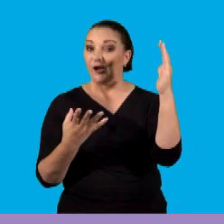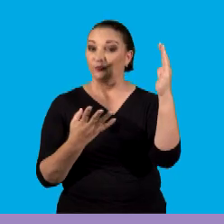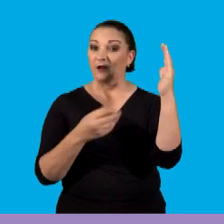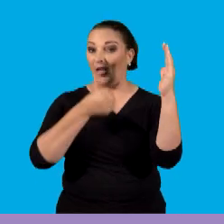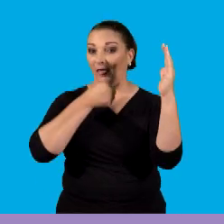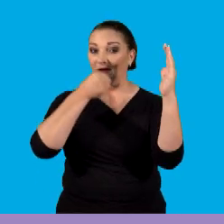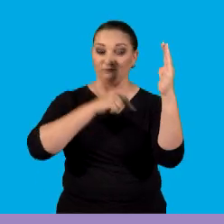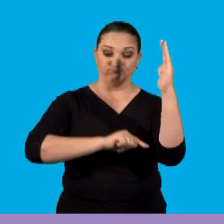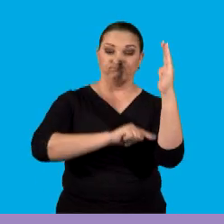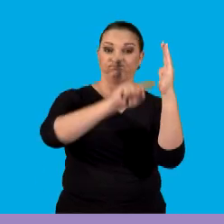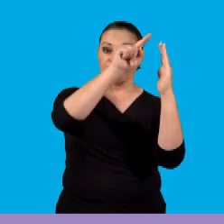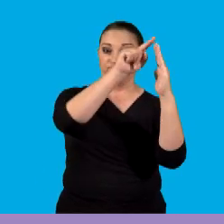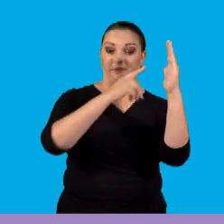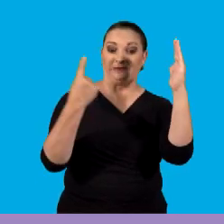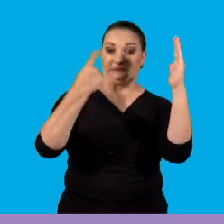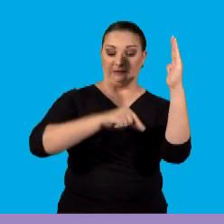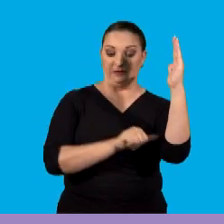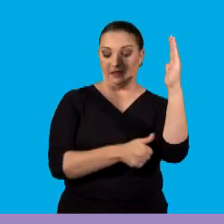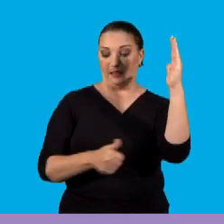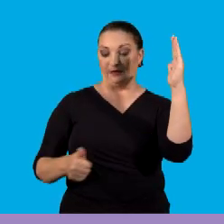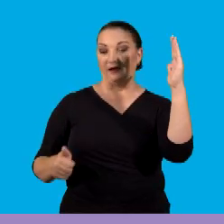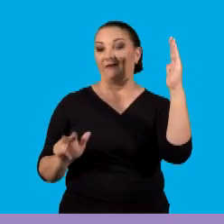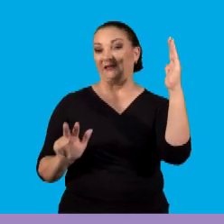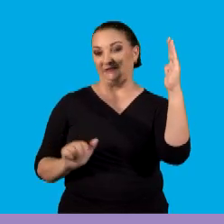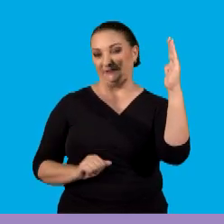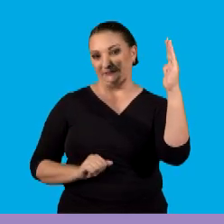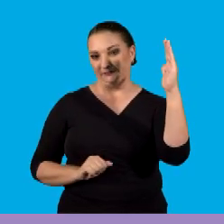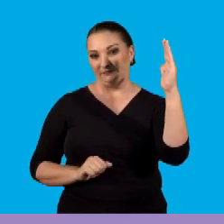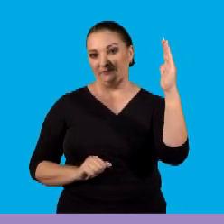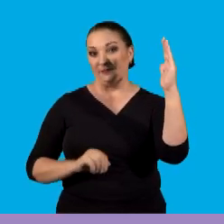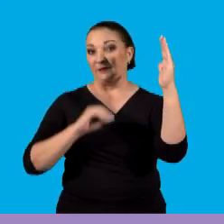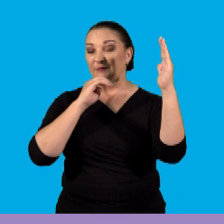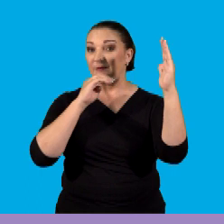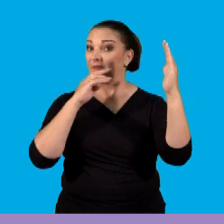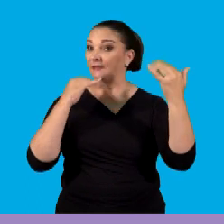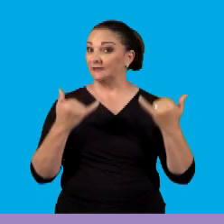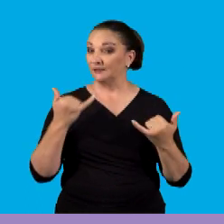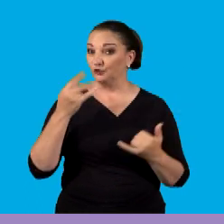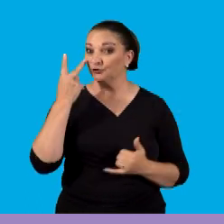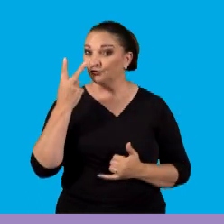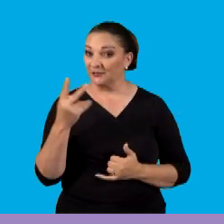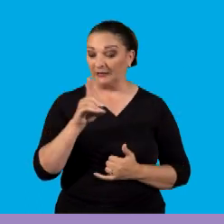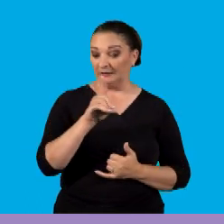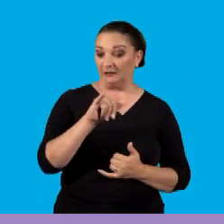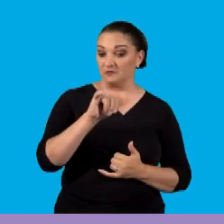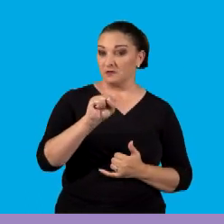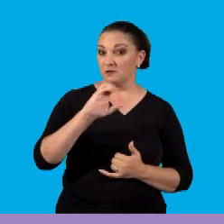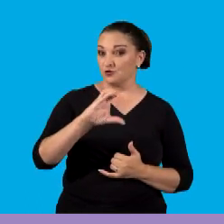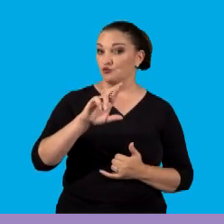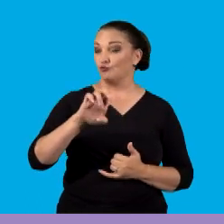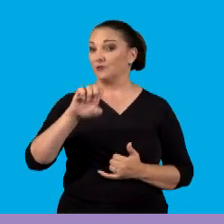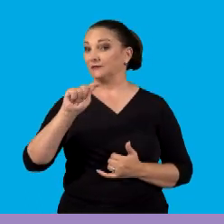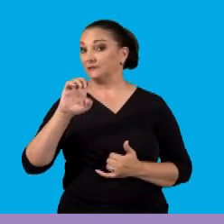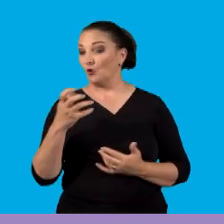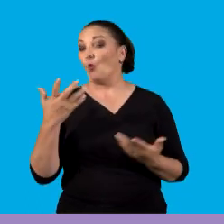creams that were sold within a period of 8 days during summer. Determine if this data is